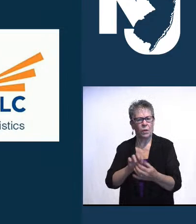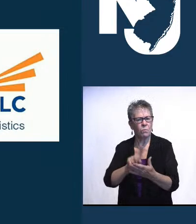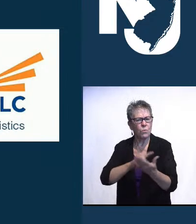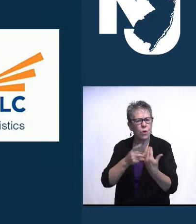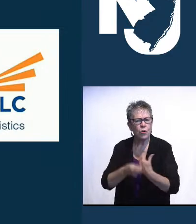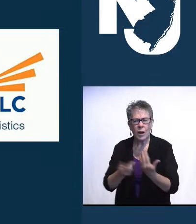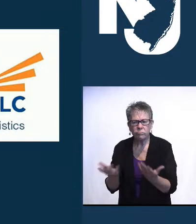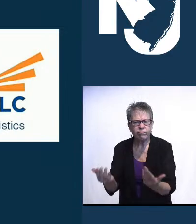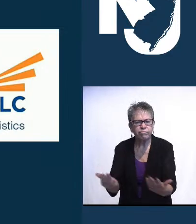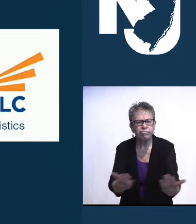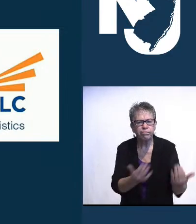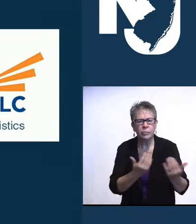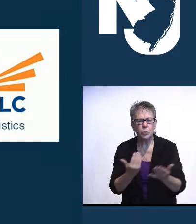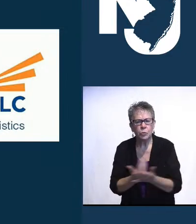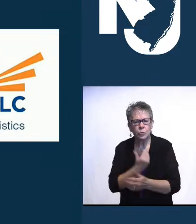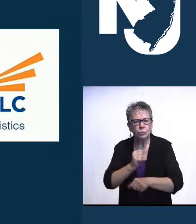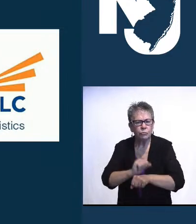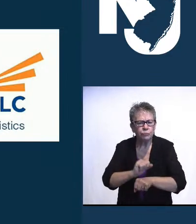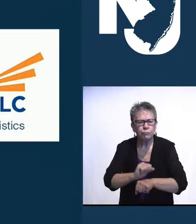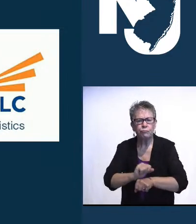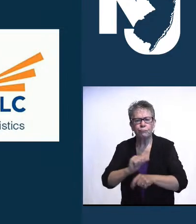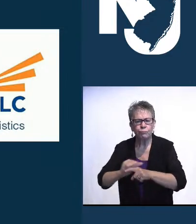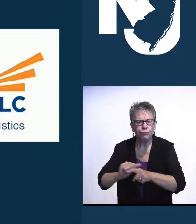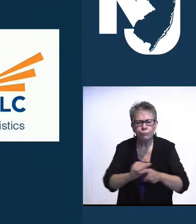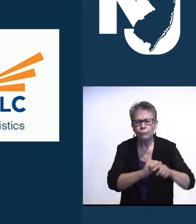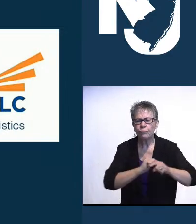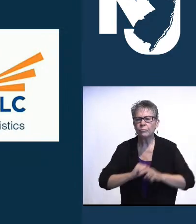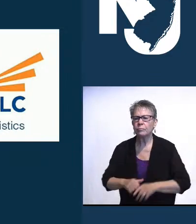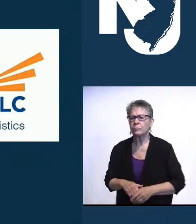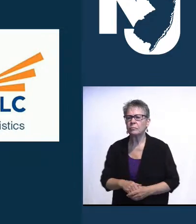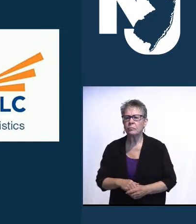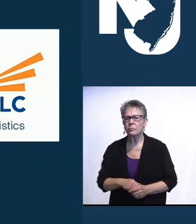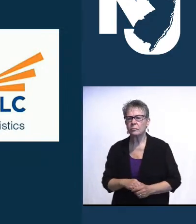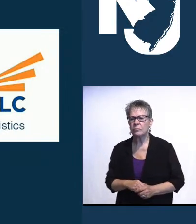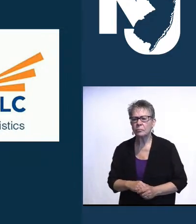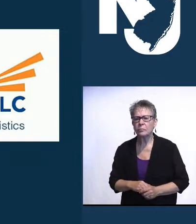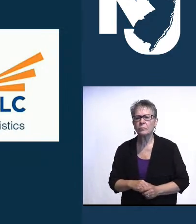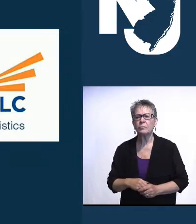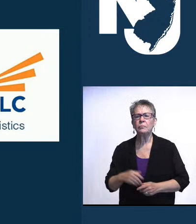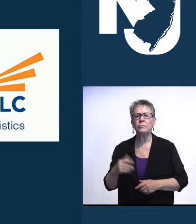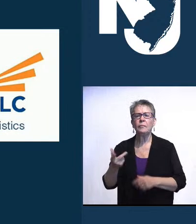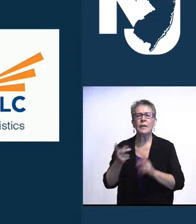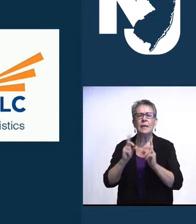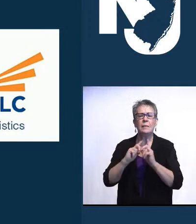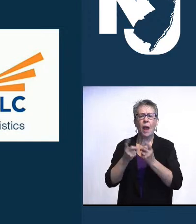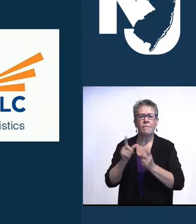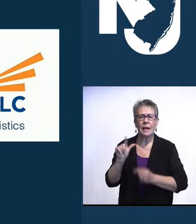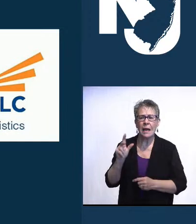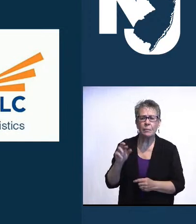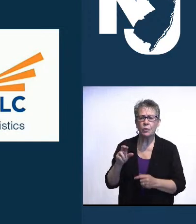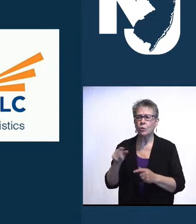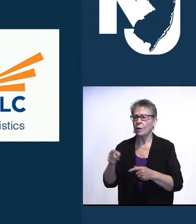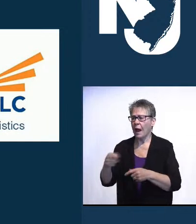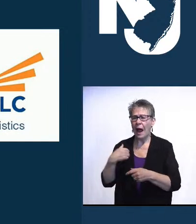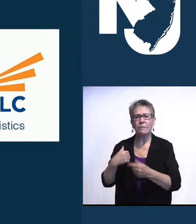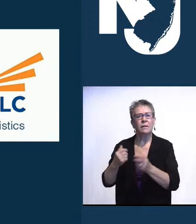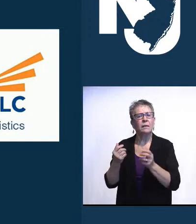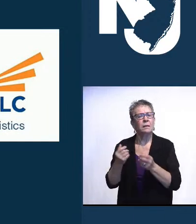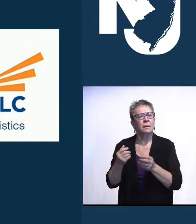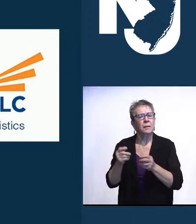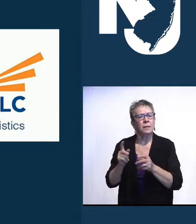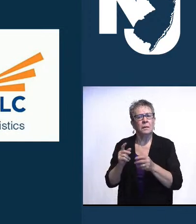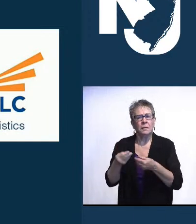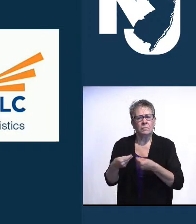by the way, to the Economic Development Authority, we've invested now nearly $1 billion in the businesses we're going to rely on over the